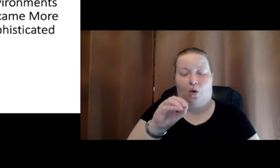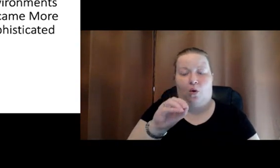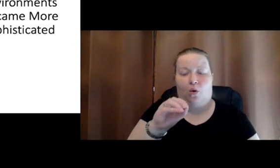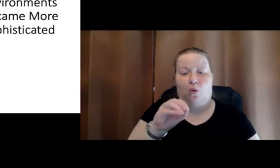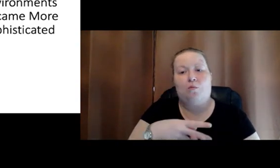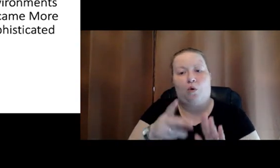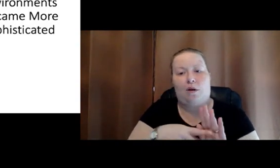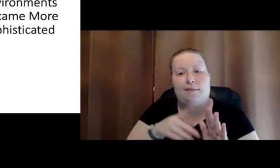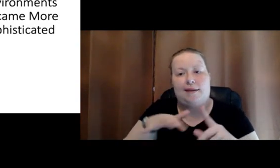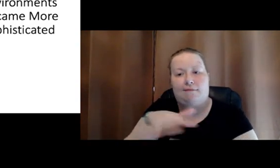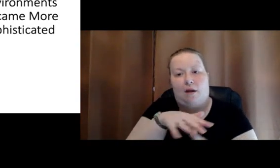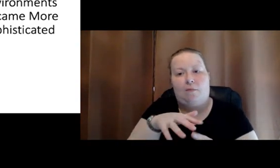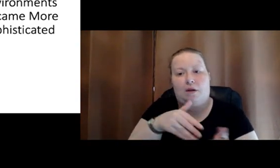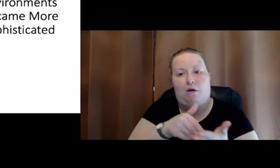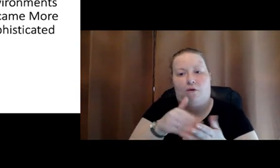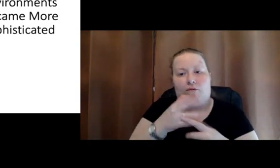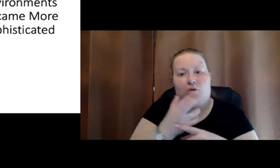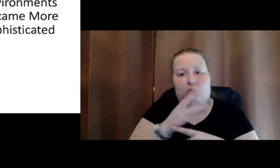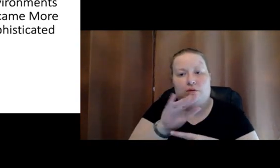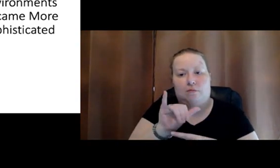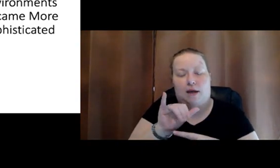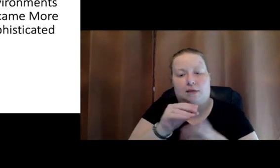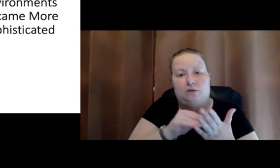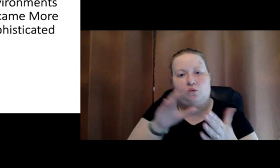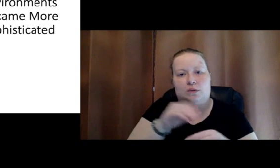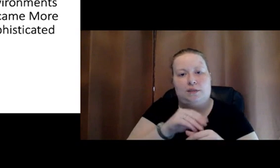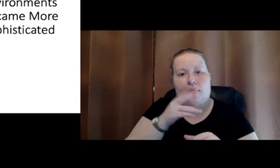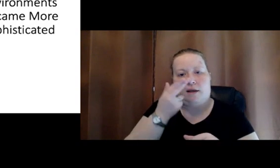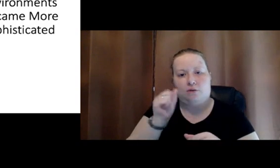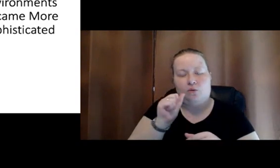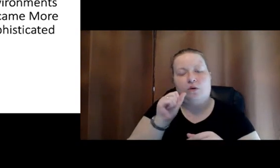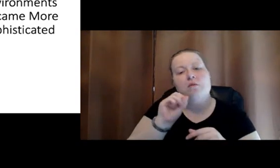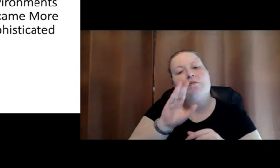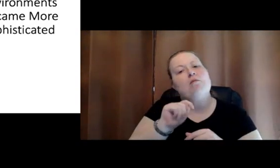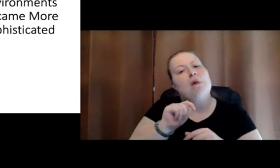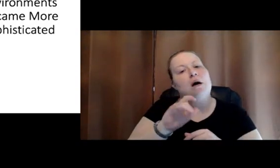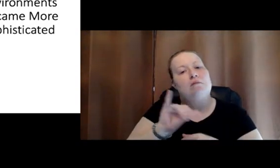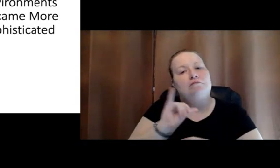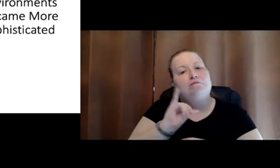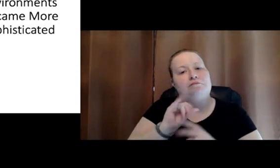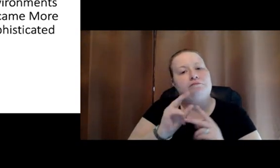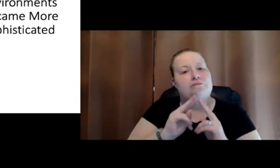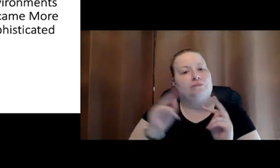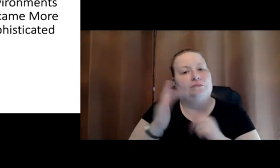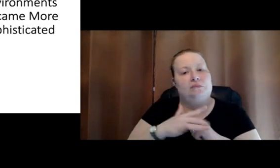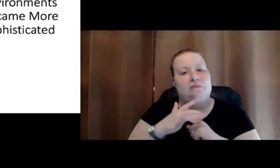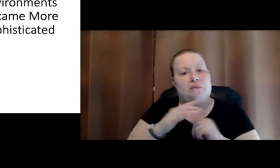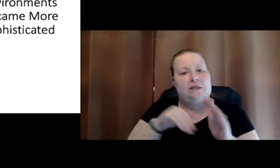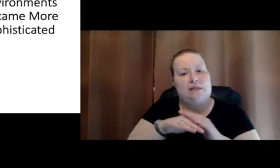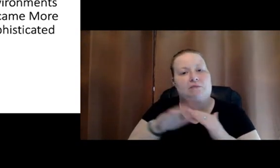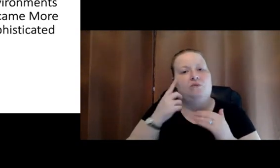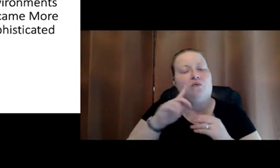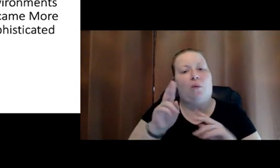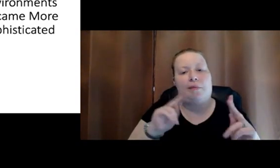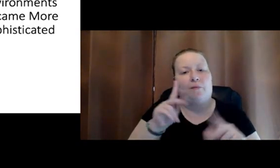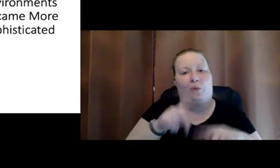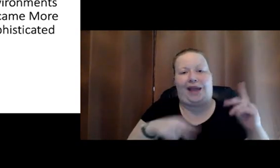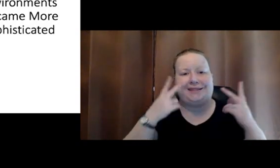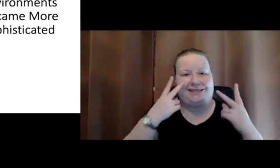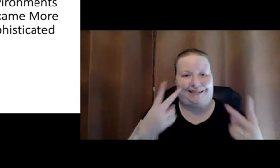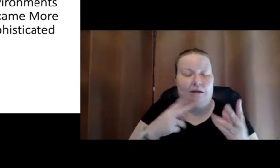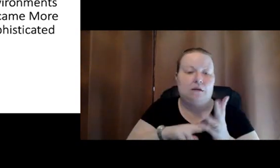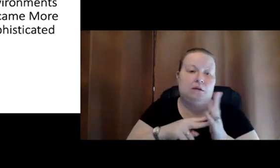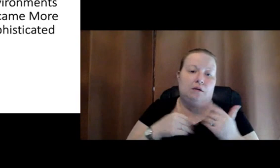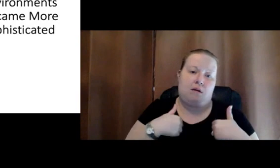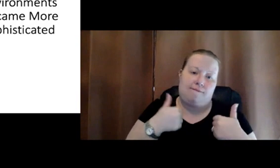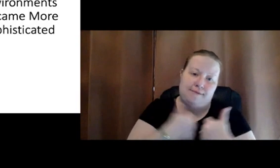is often used by students in high school. But it's also very accessible even to people that can't see. So there's game editors